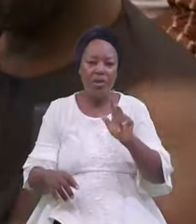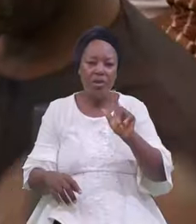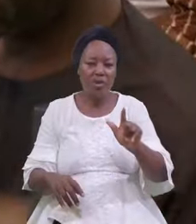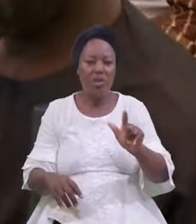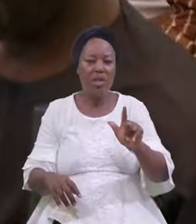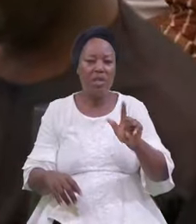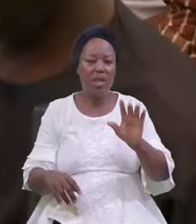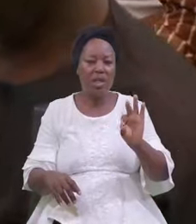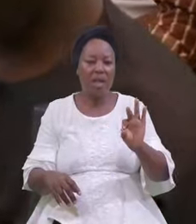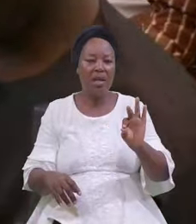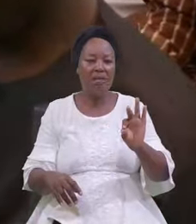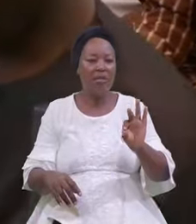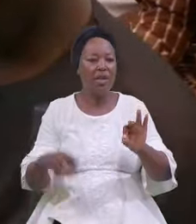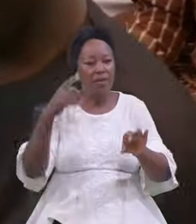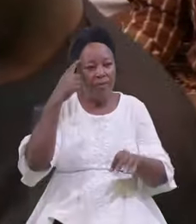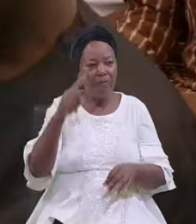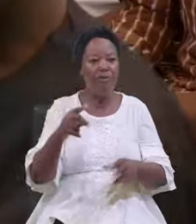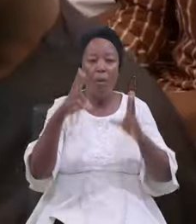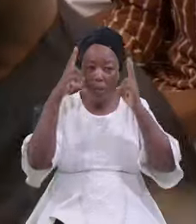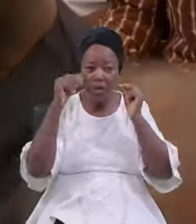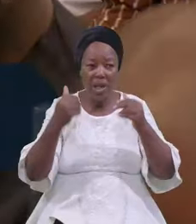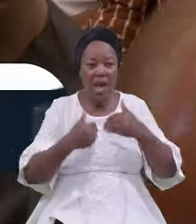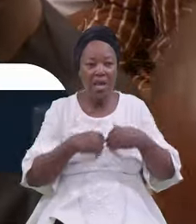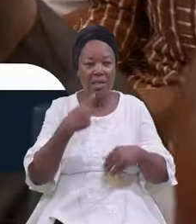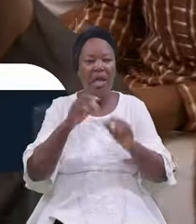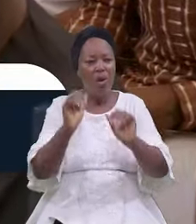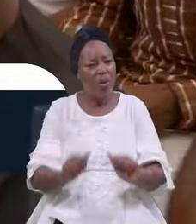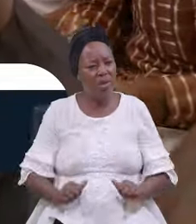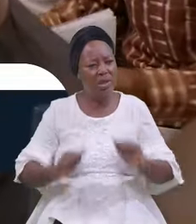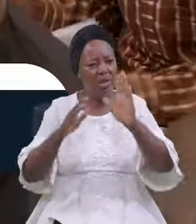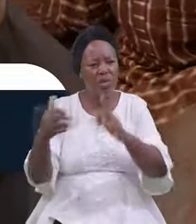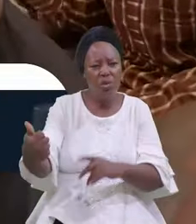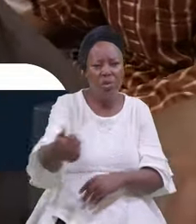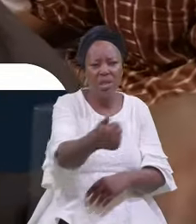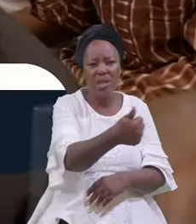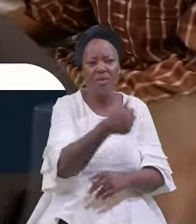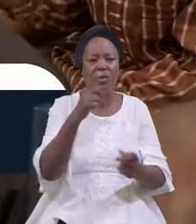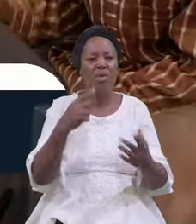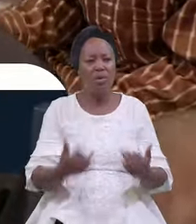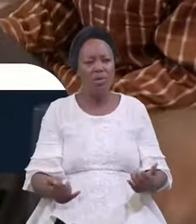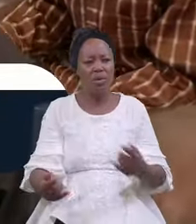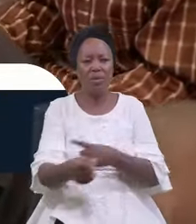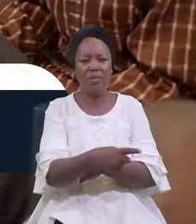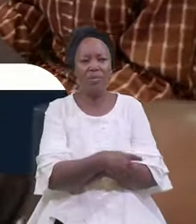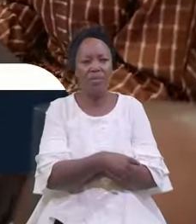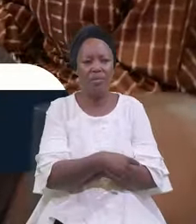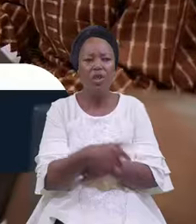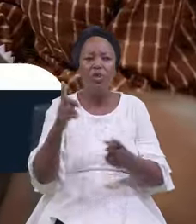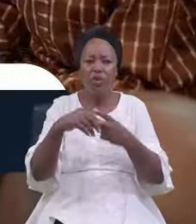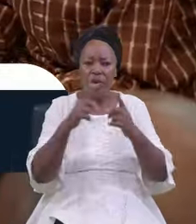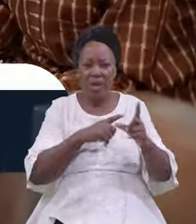verse 29, for Moses had said, consecrate yourselves today to the